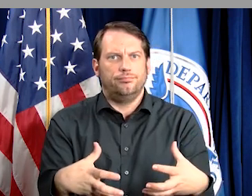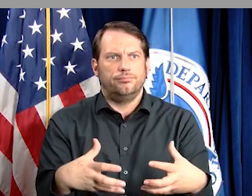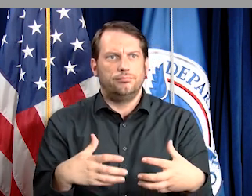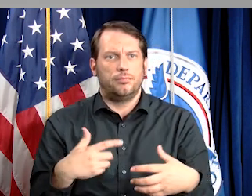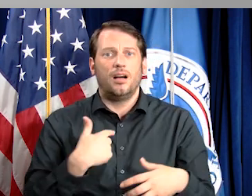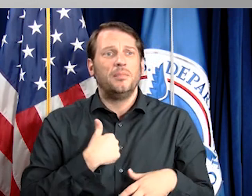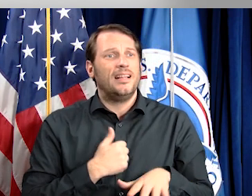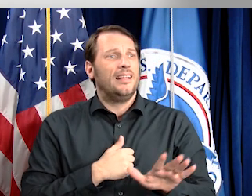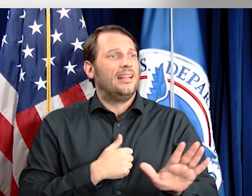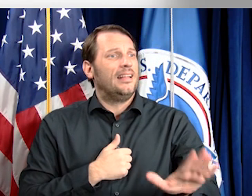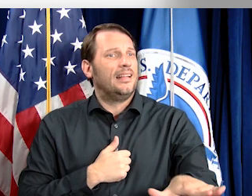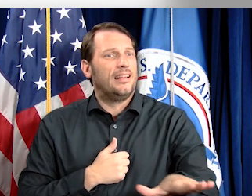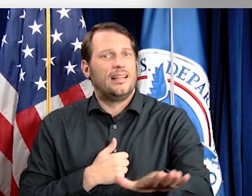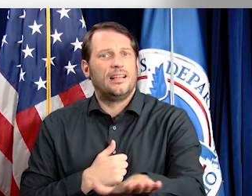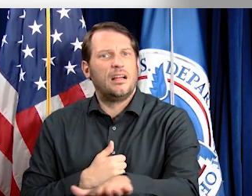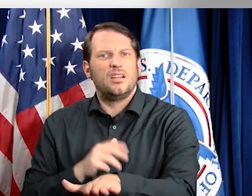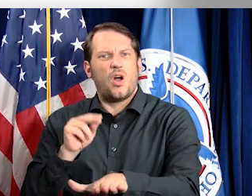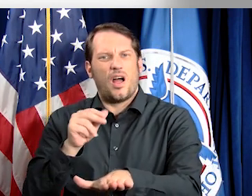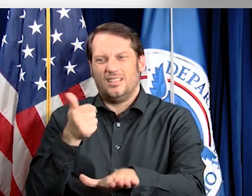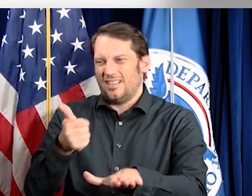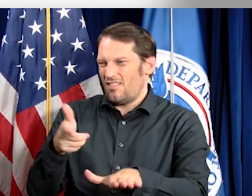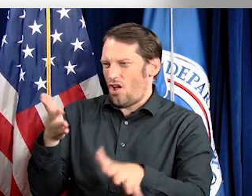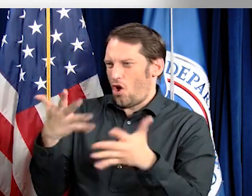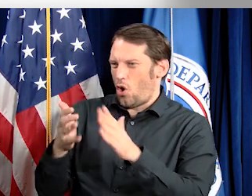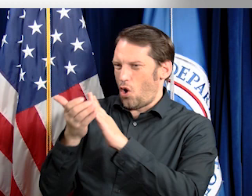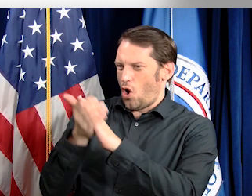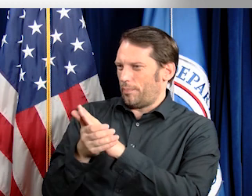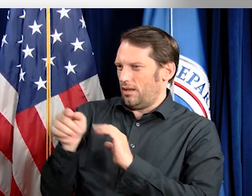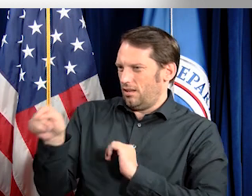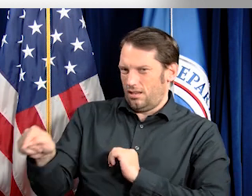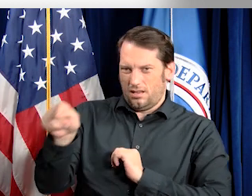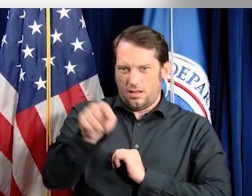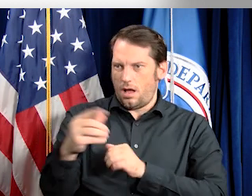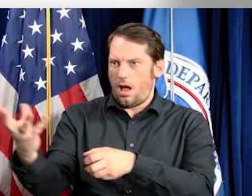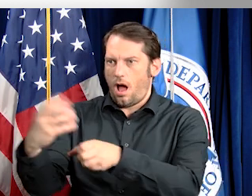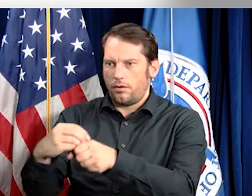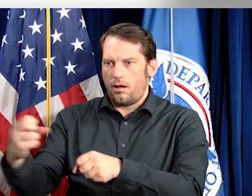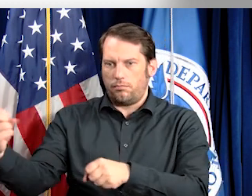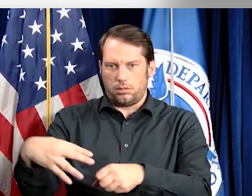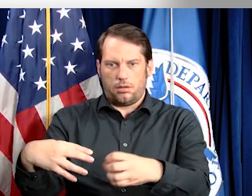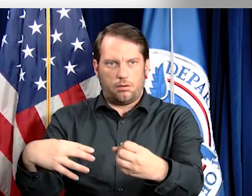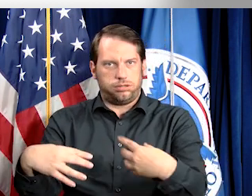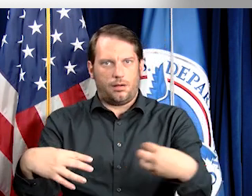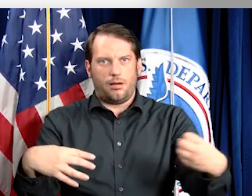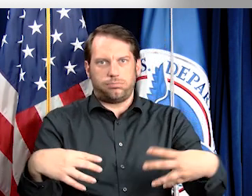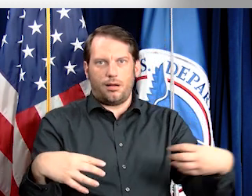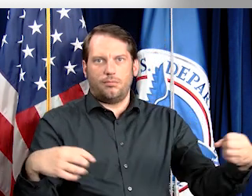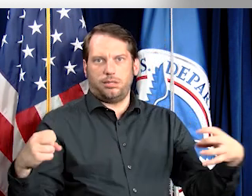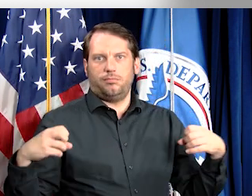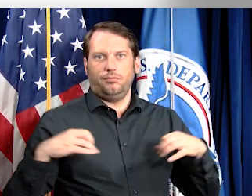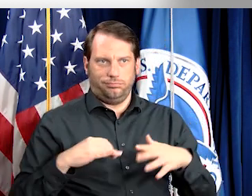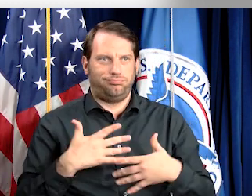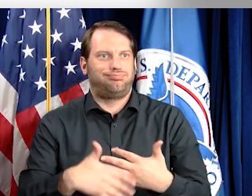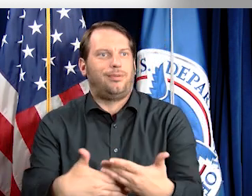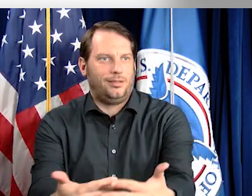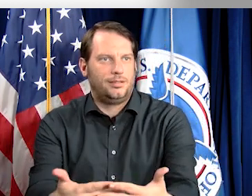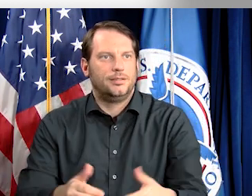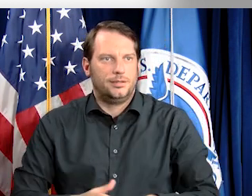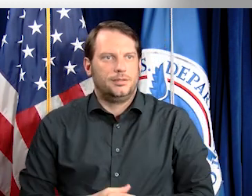meaningful way. Also, people think, oh, how can you trust social media or data from the public?